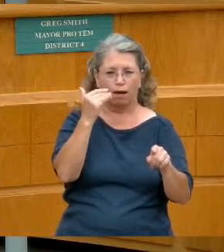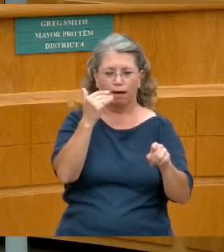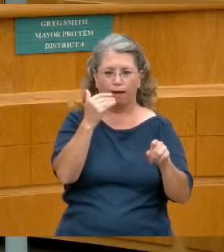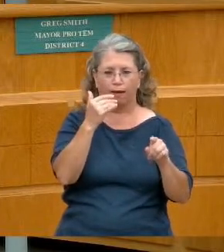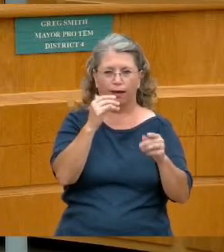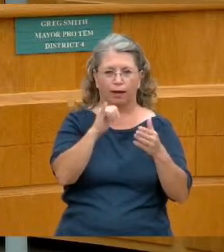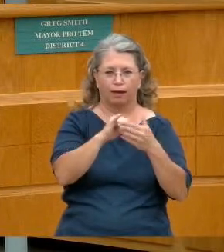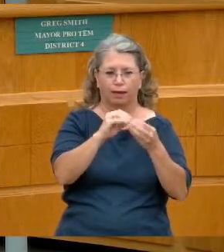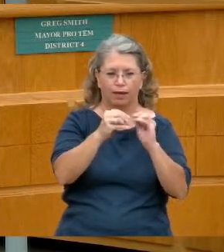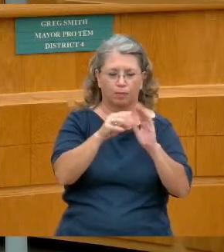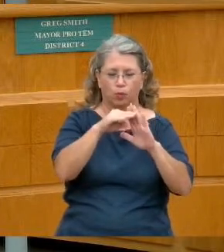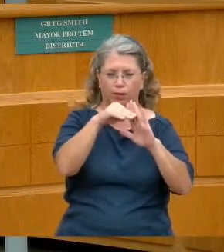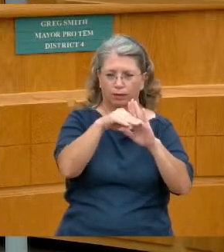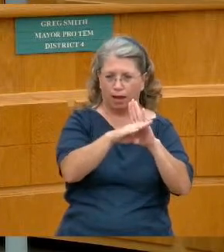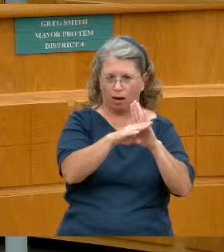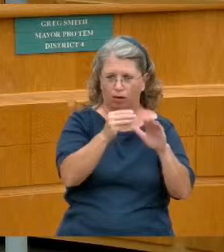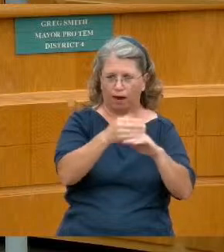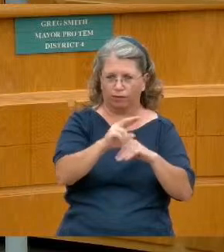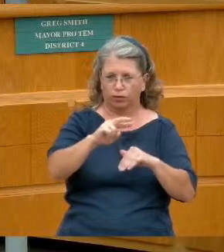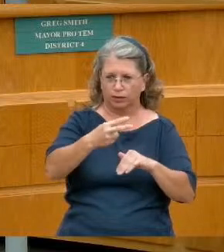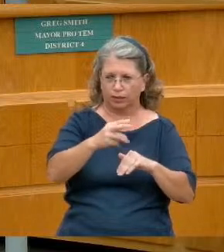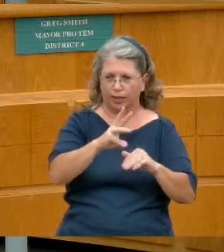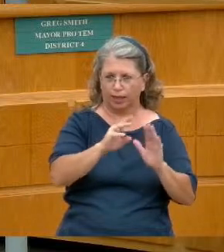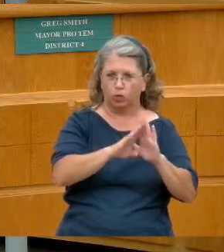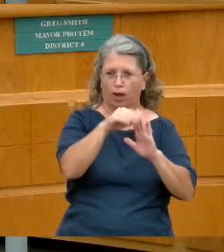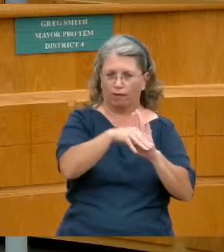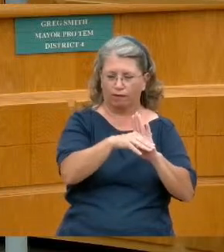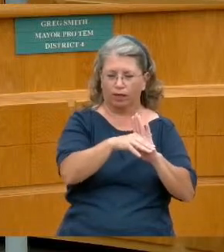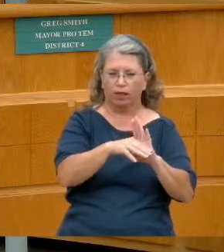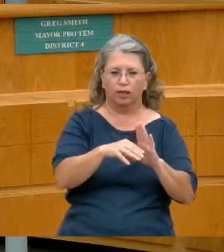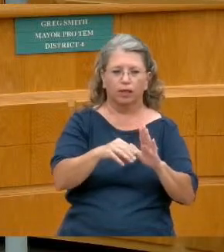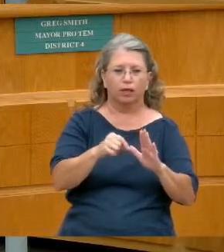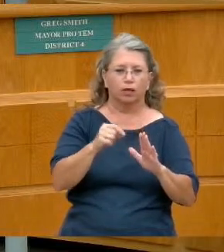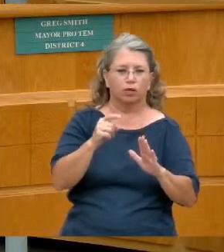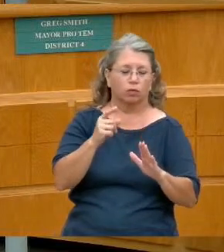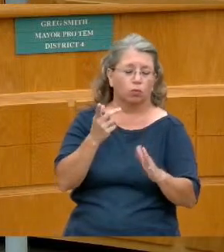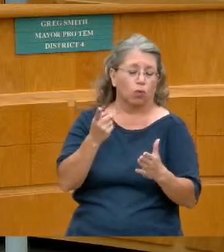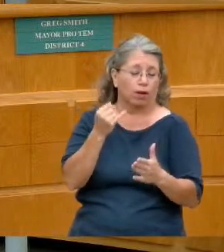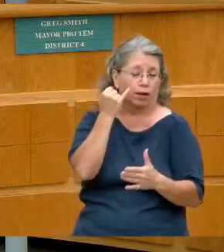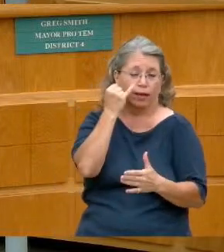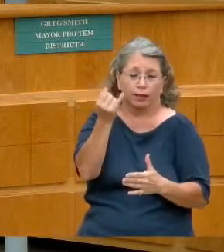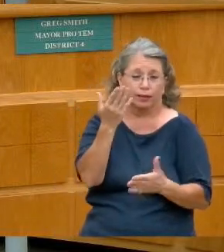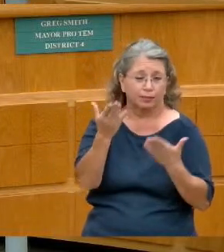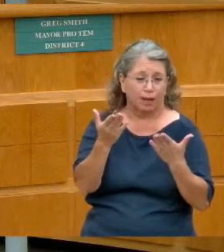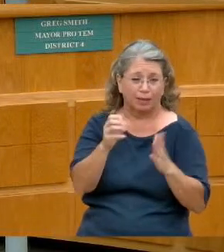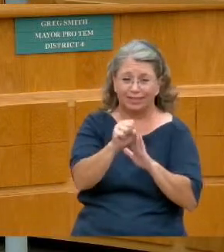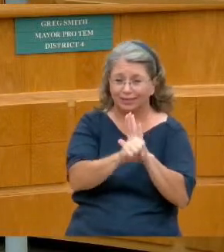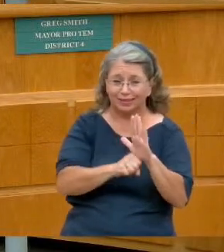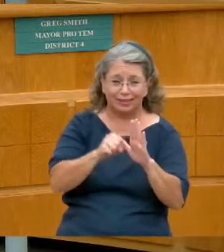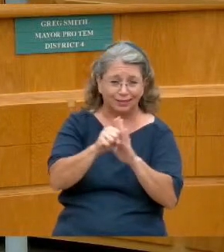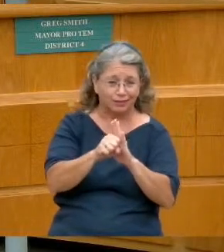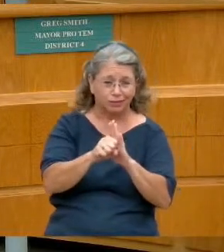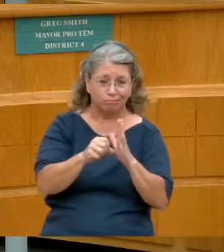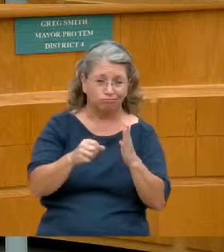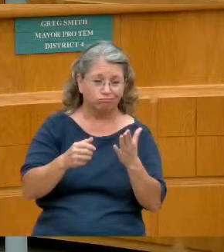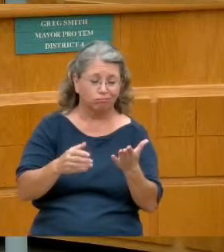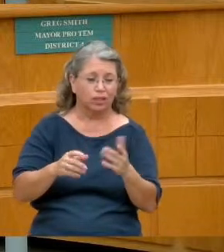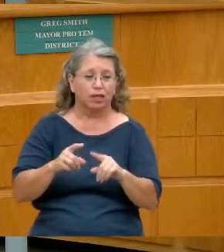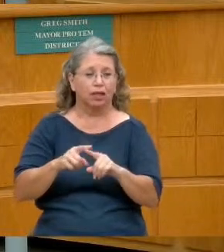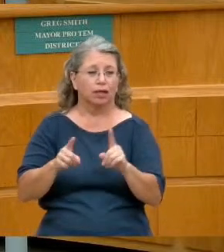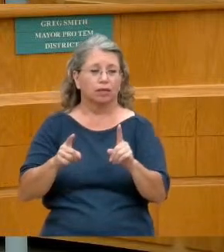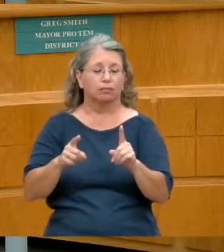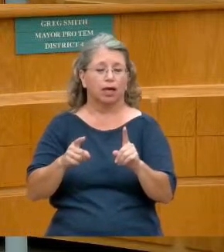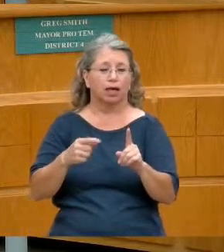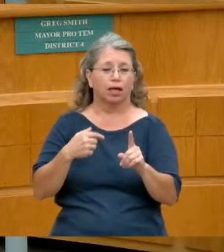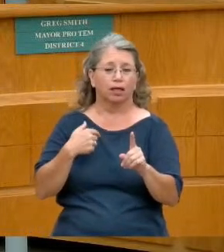the 2nd wave. One idea is that we saw a seasonal effect that would still be in place right now, but as we slowly turned